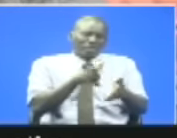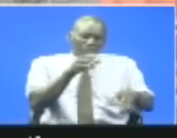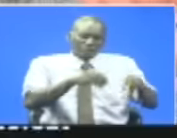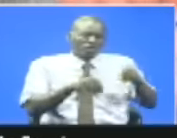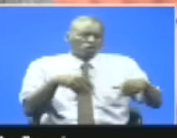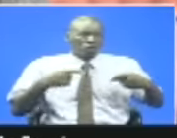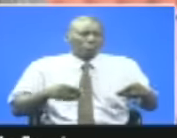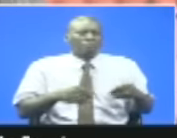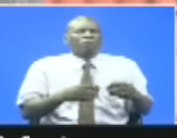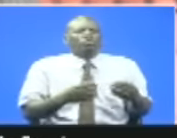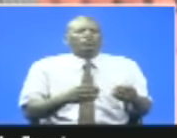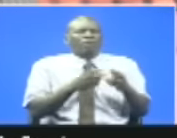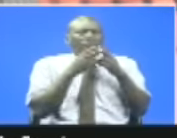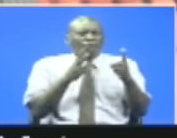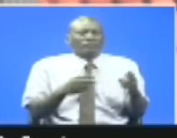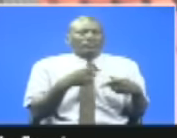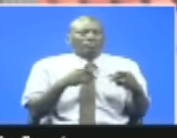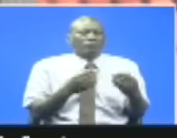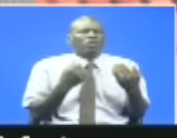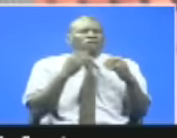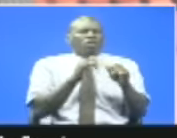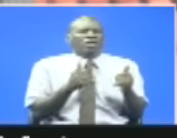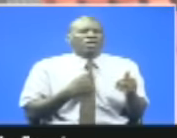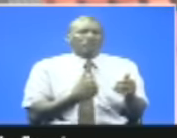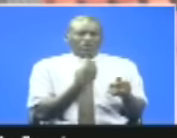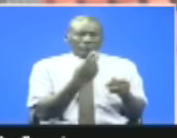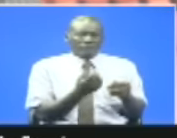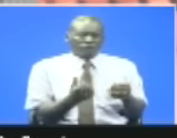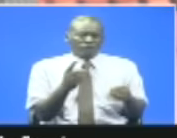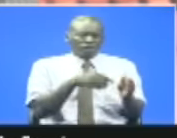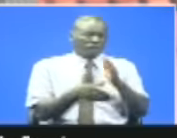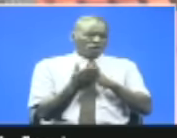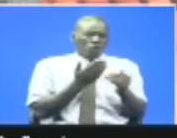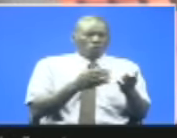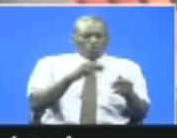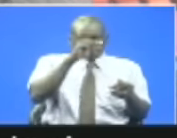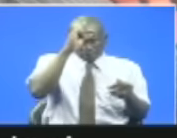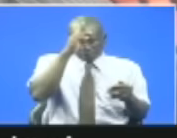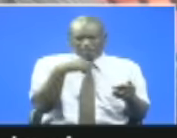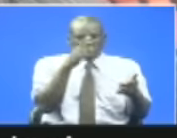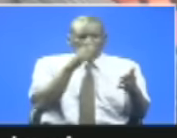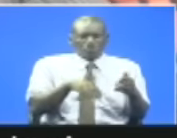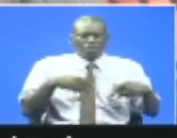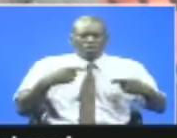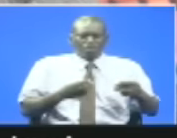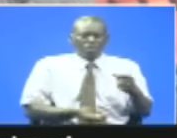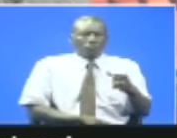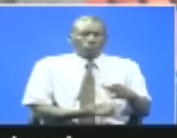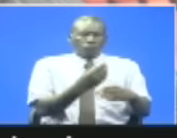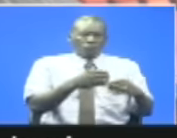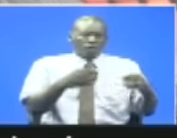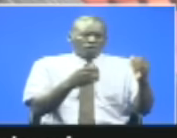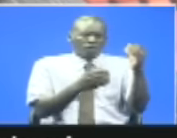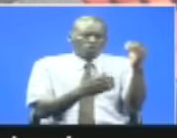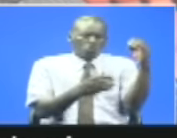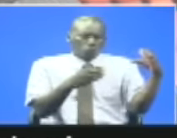will go to sleep. I've seen in the last couple of days where government saying that people are forming militias. And I